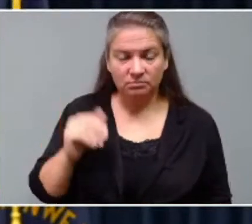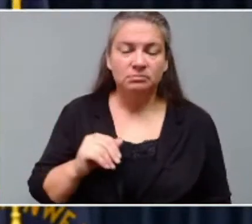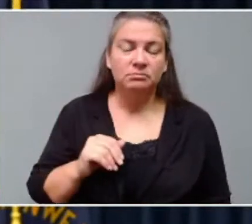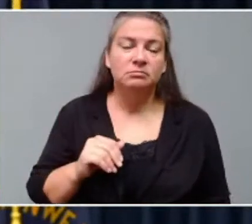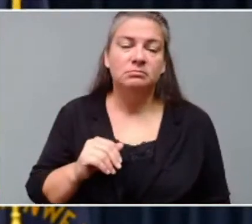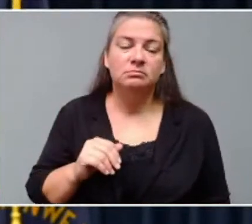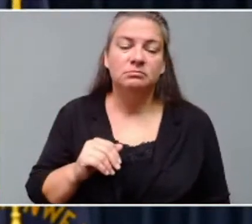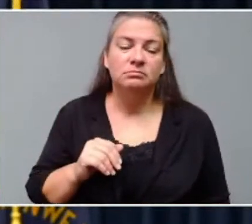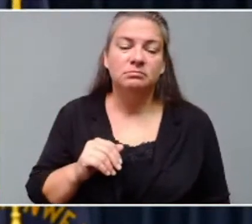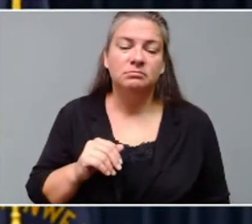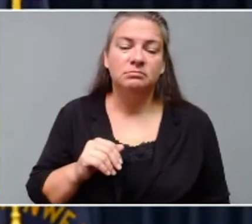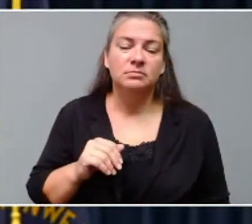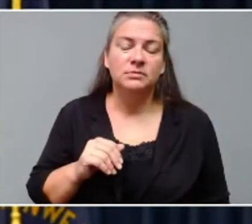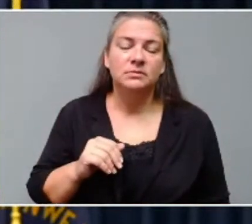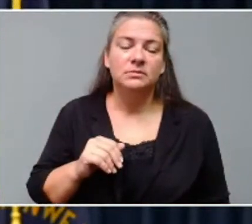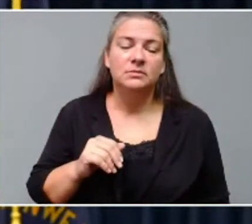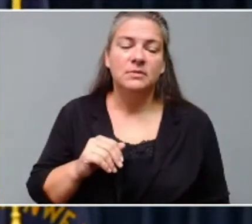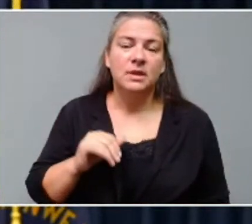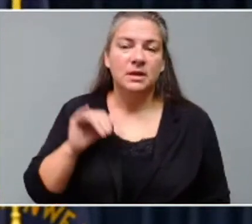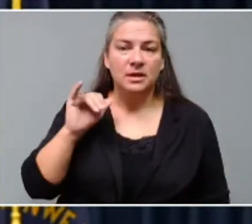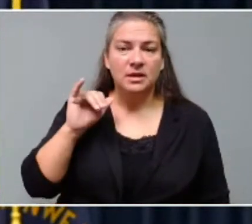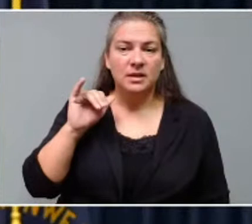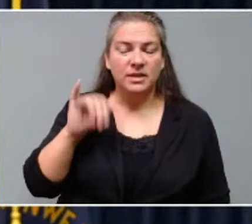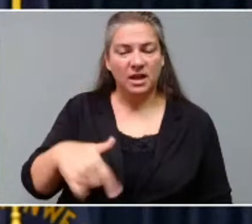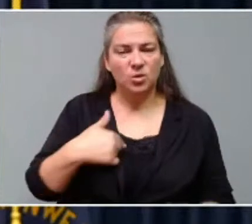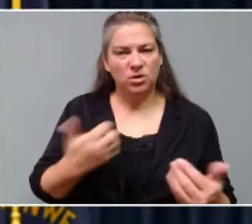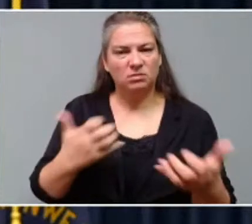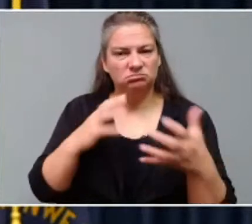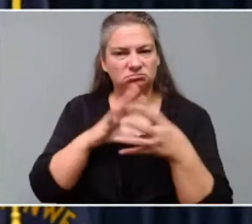this is somebody I've known better